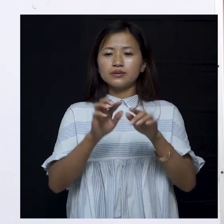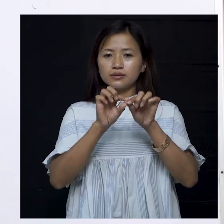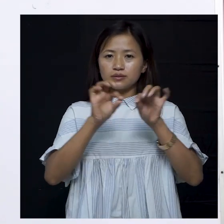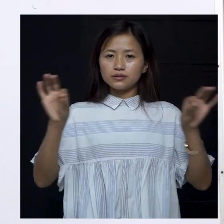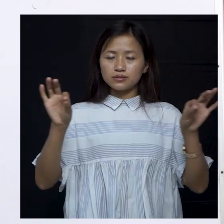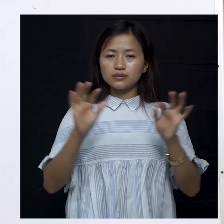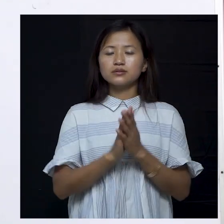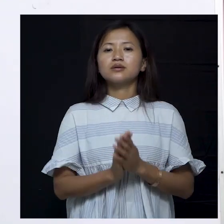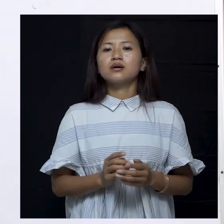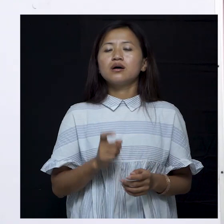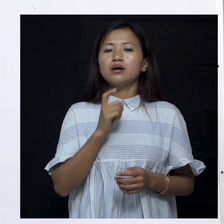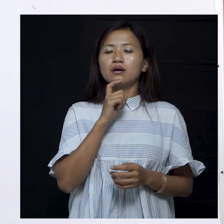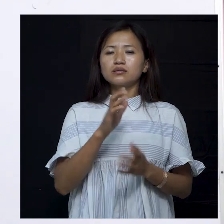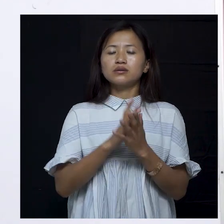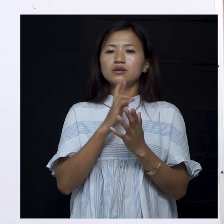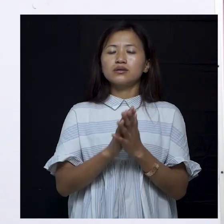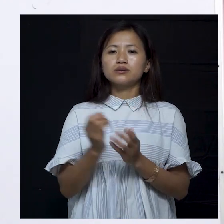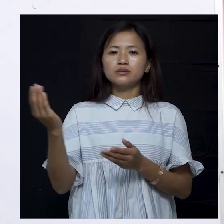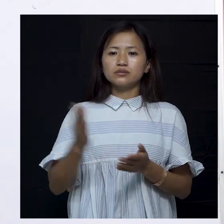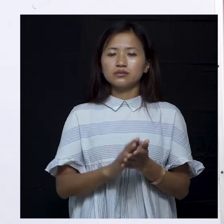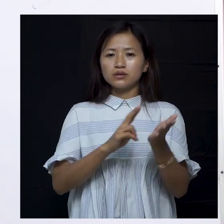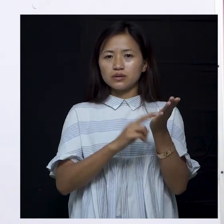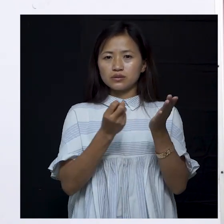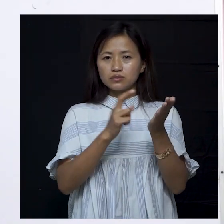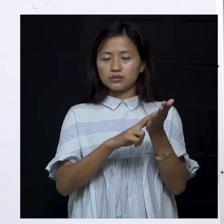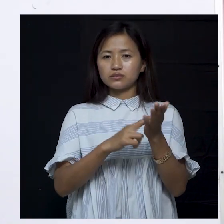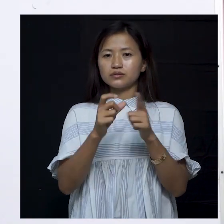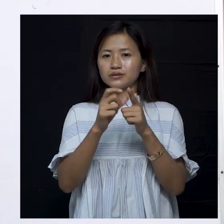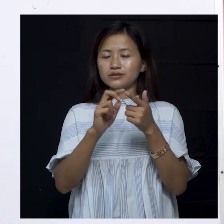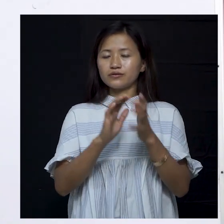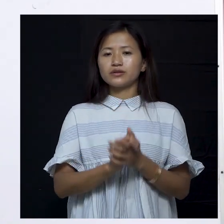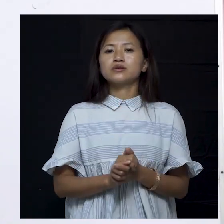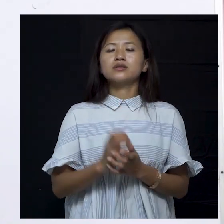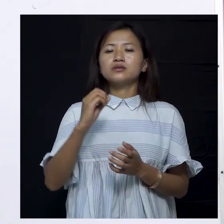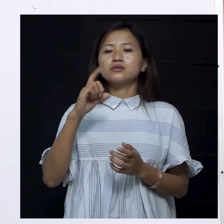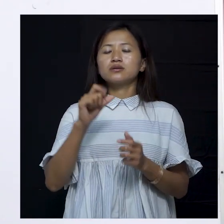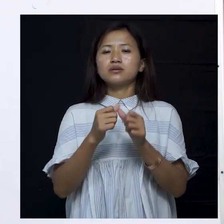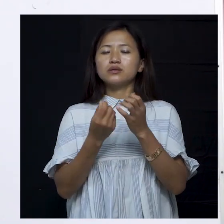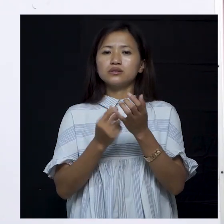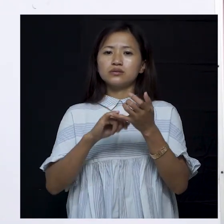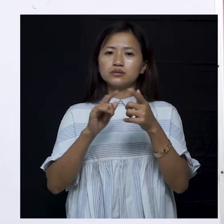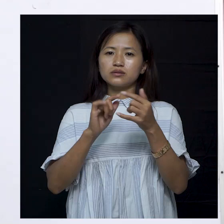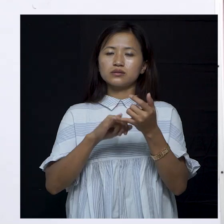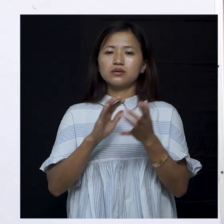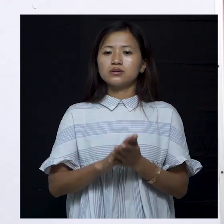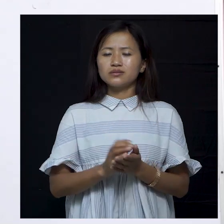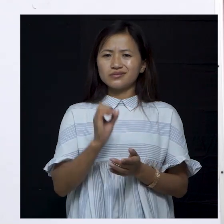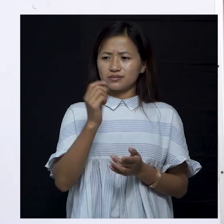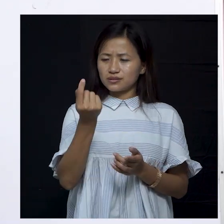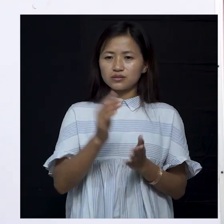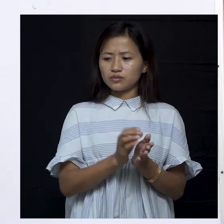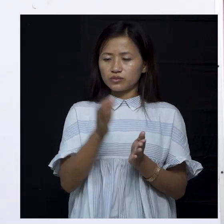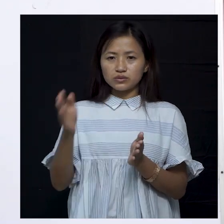are called as the non-defining clauses. Here it appears to be a little opposite to what we